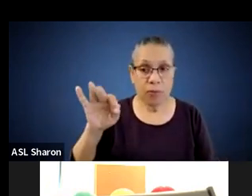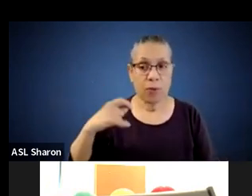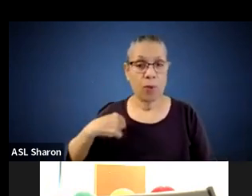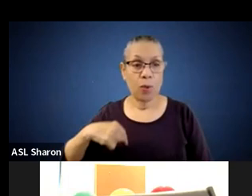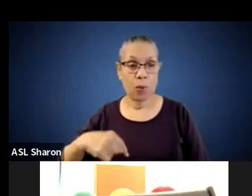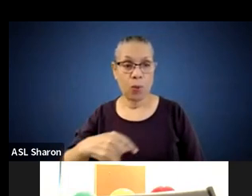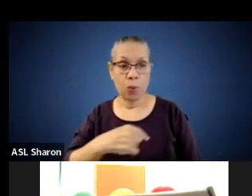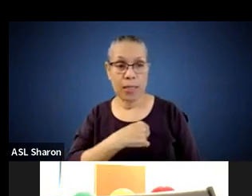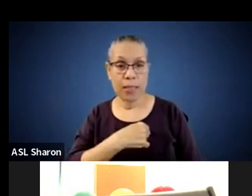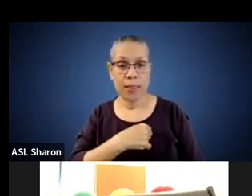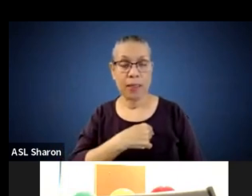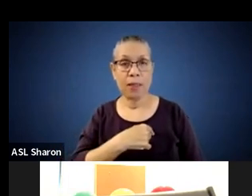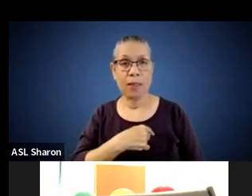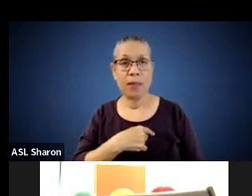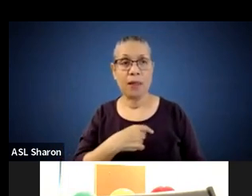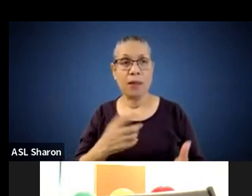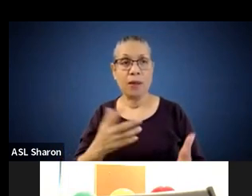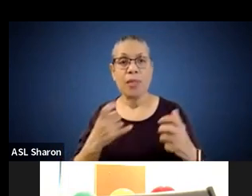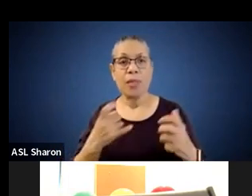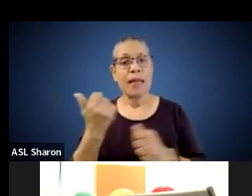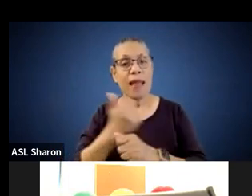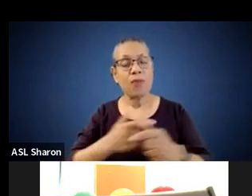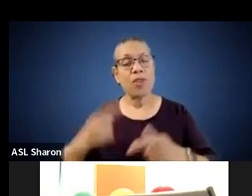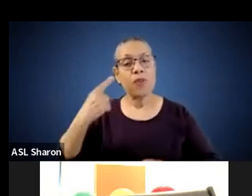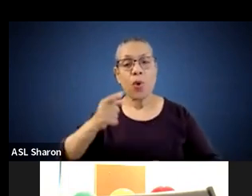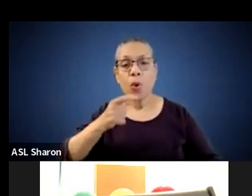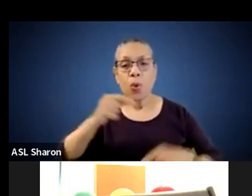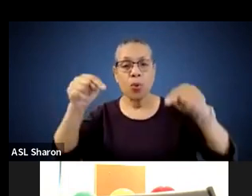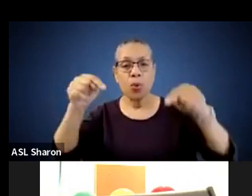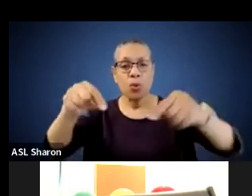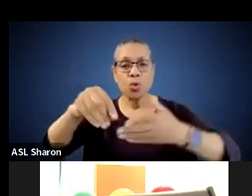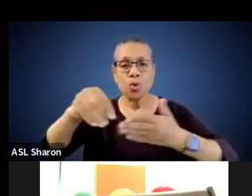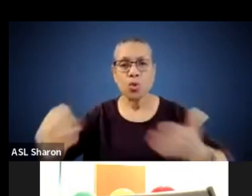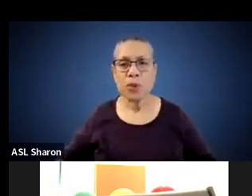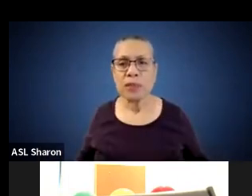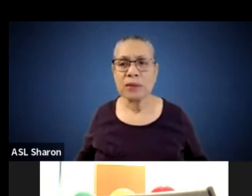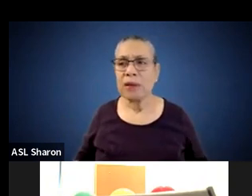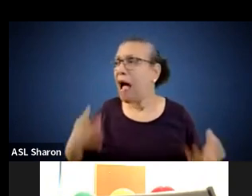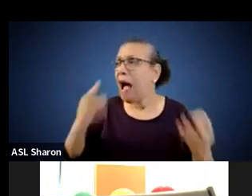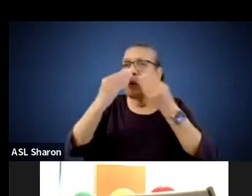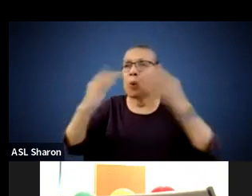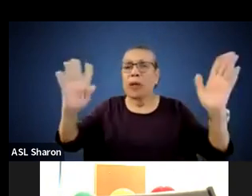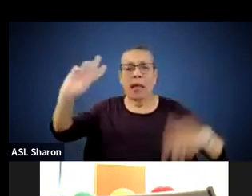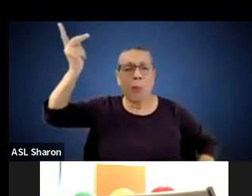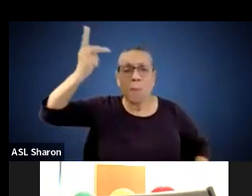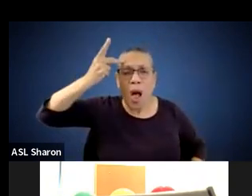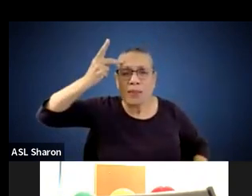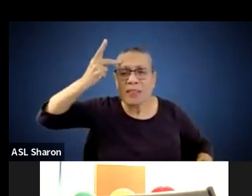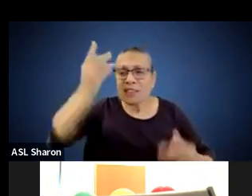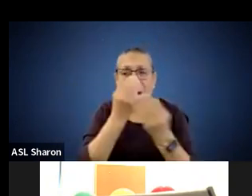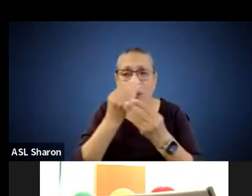say everything is for the students I don't care what kind of politics we are